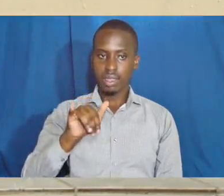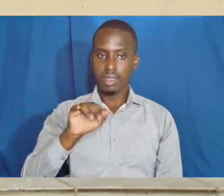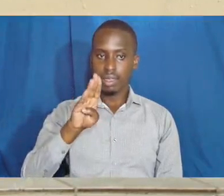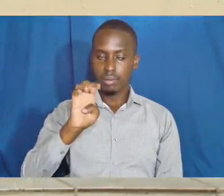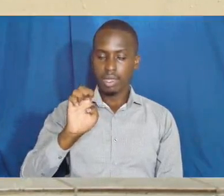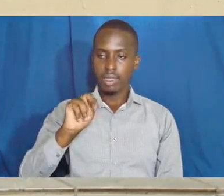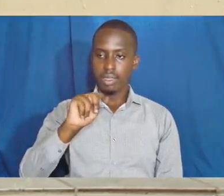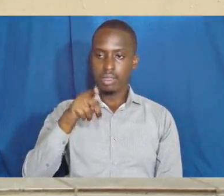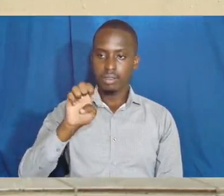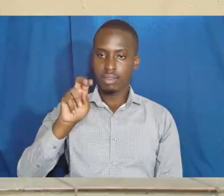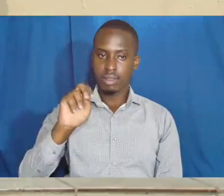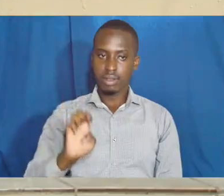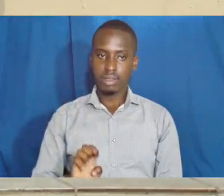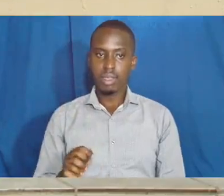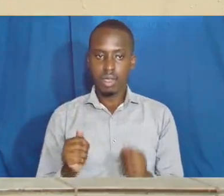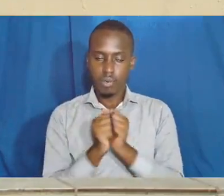with water.